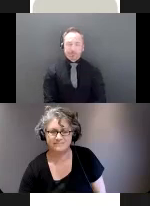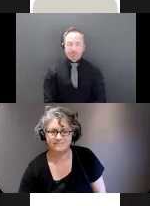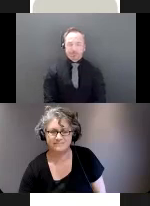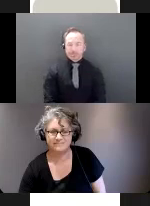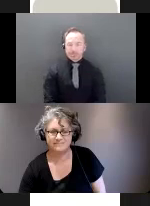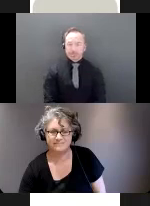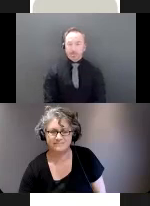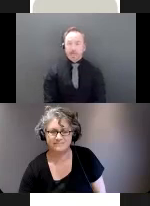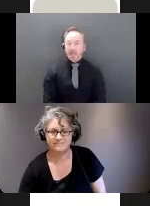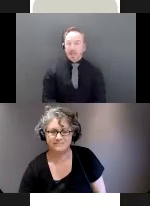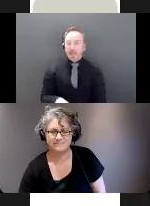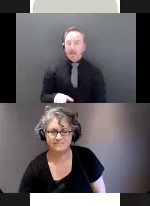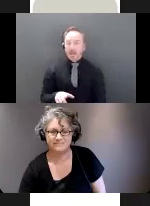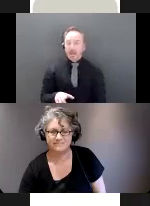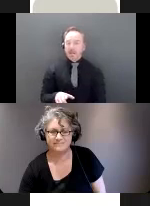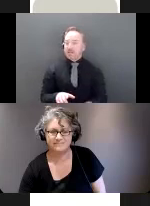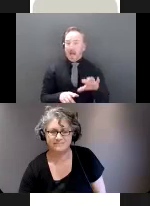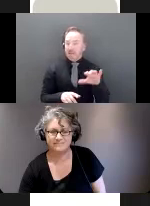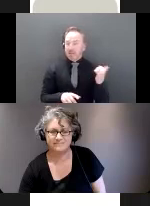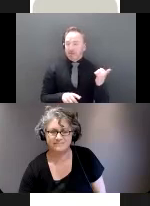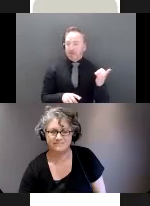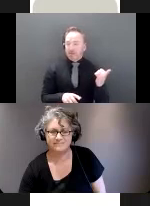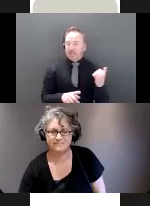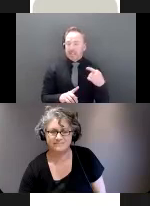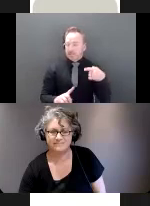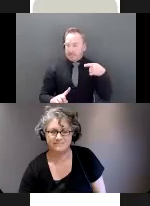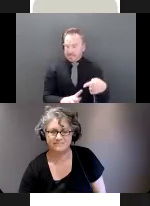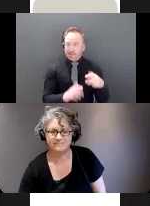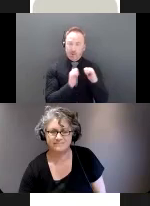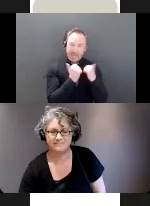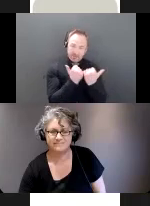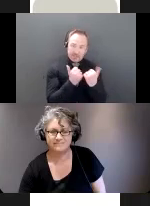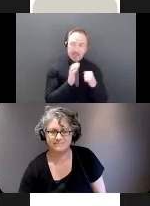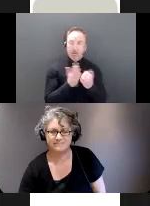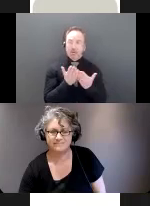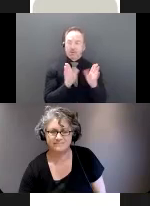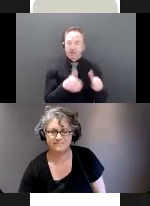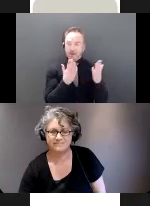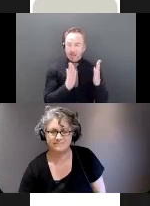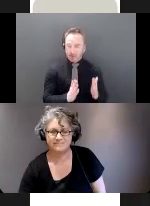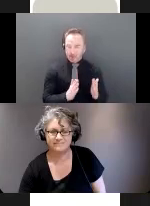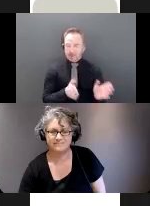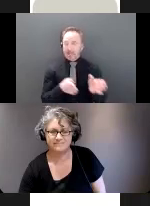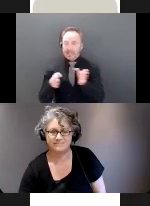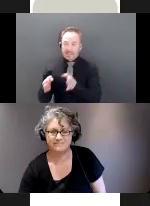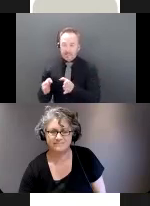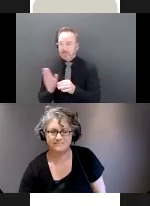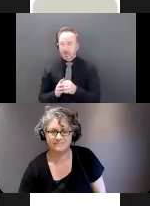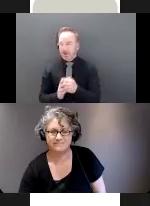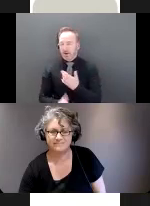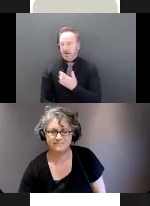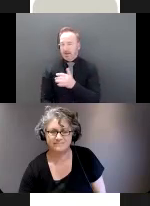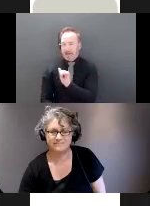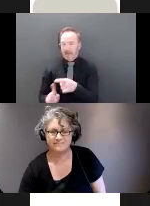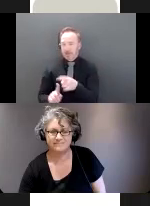so for, you know, within your agency or for service providers, and then this one kind of anywhere.